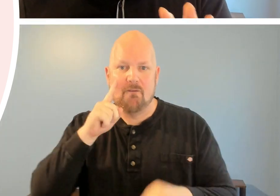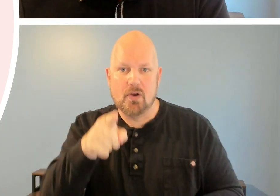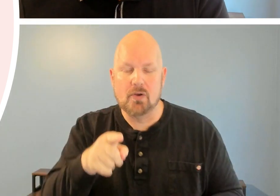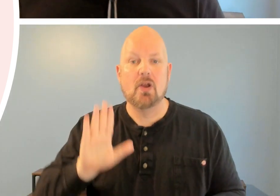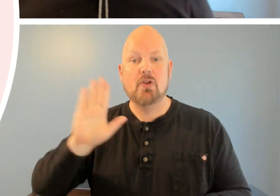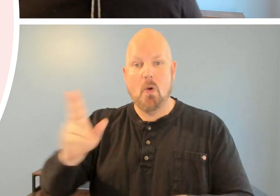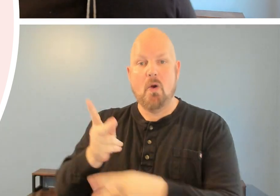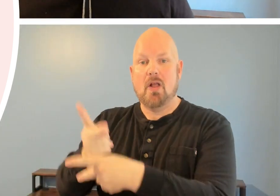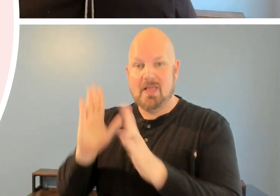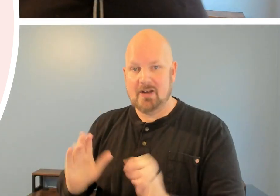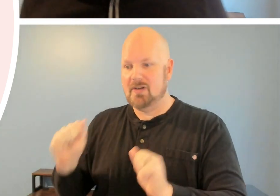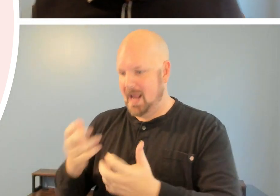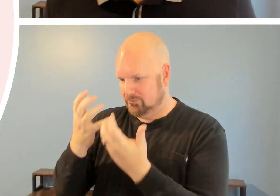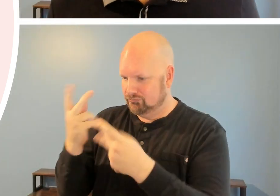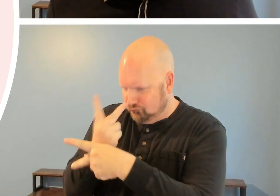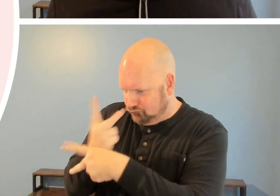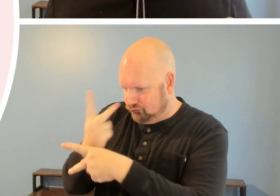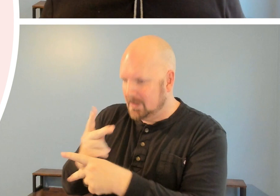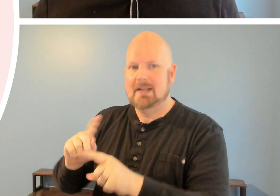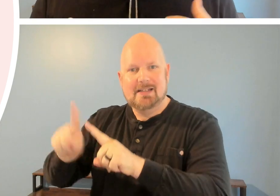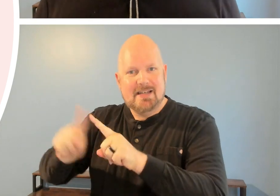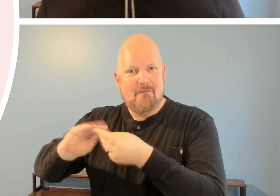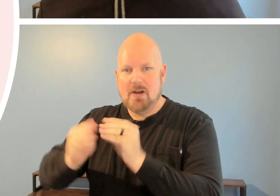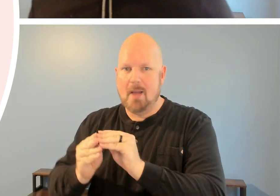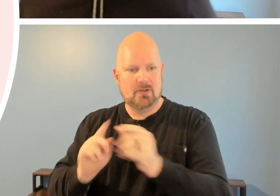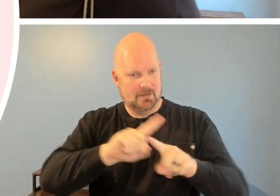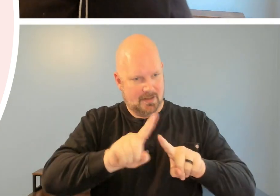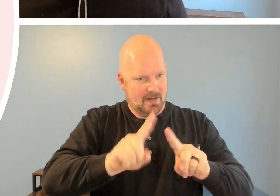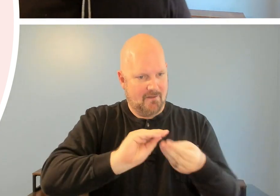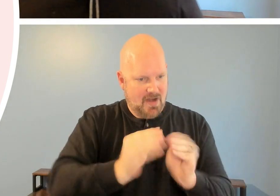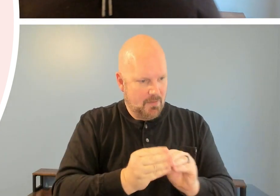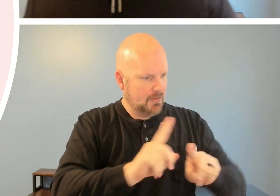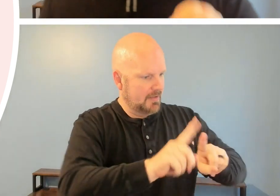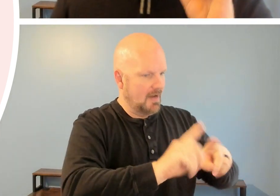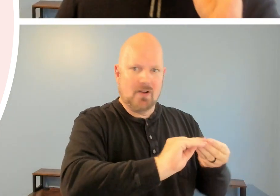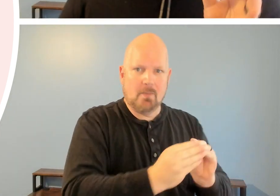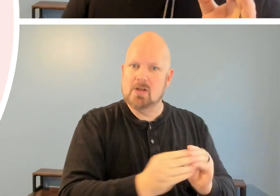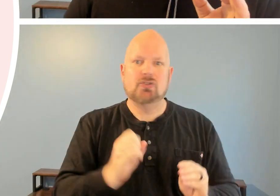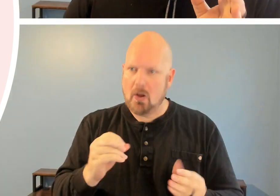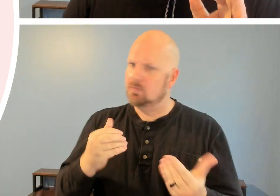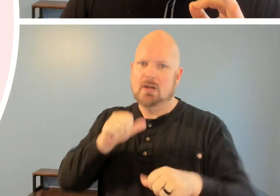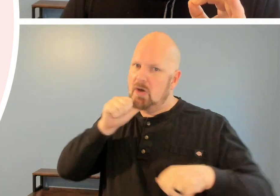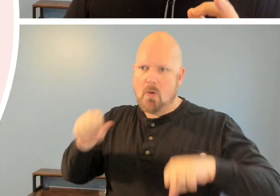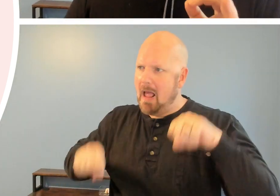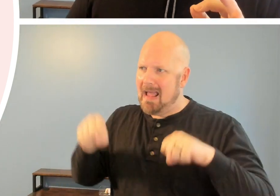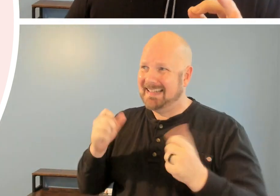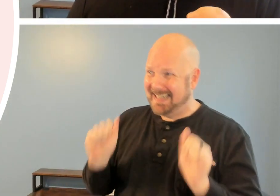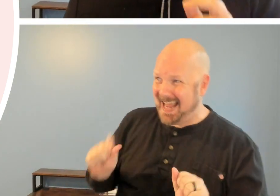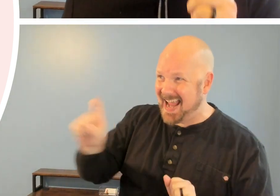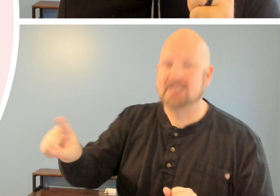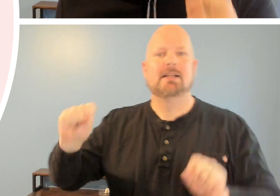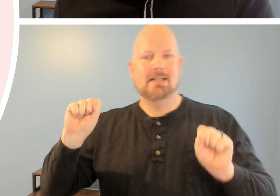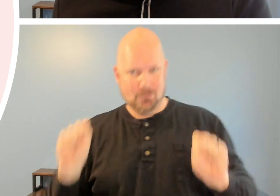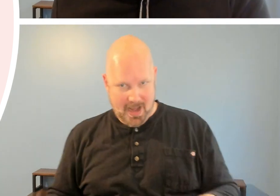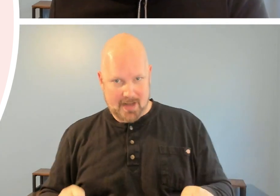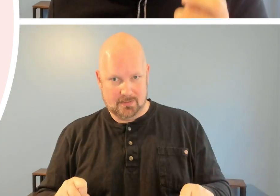you in whatever ways that you want. So don't be afraid to ask. Jump in there, ask those questions, get it ready to go. Another reason why this is so important is